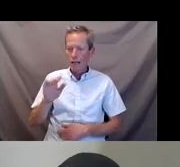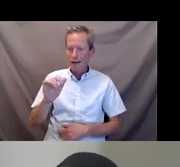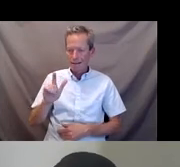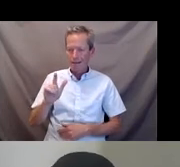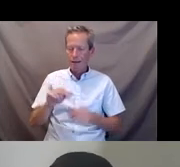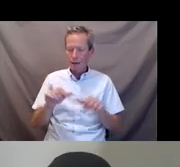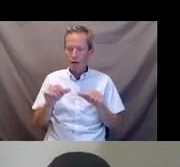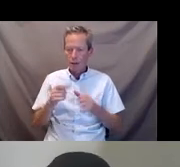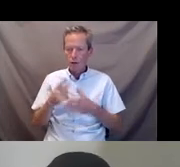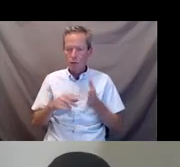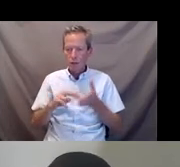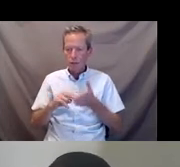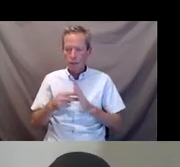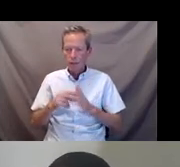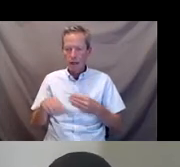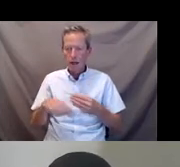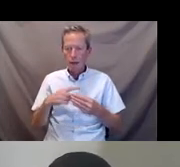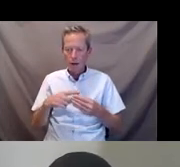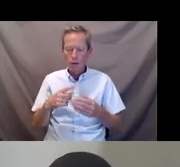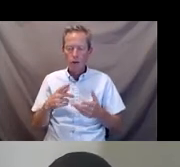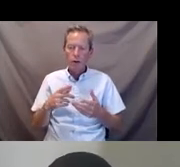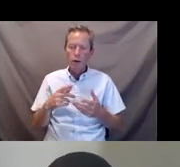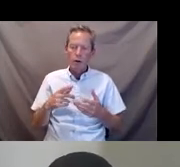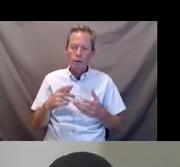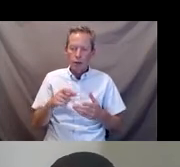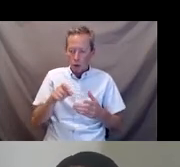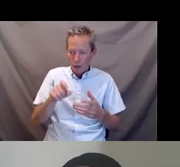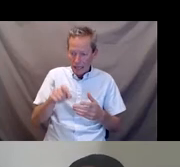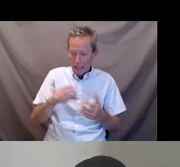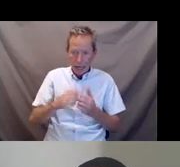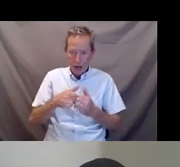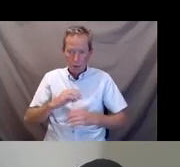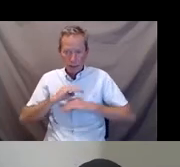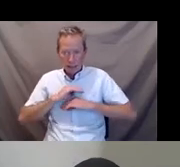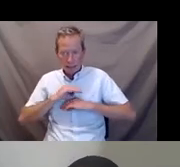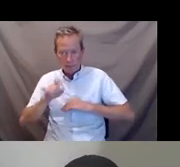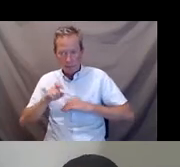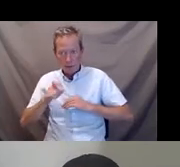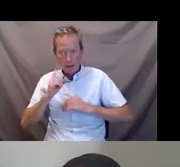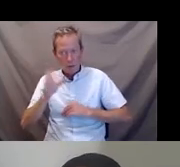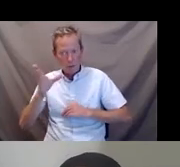about where we need to position ourselves in the market to meet those needs for the future.